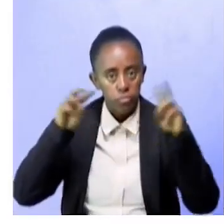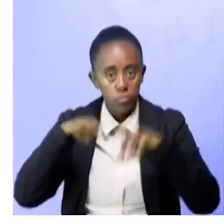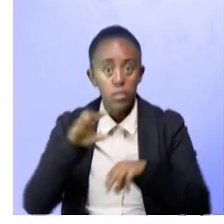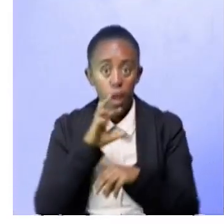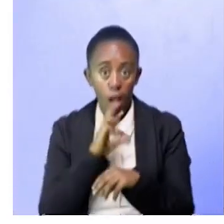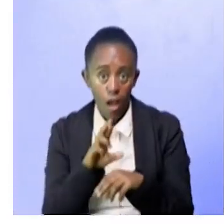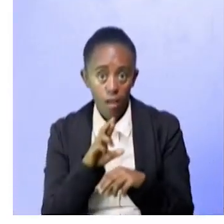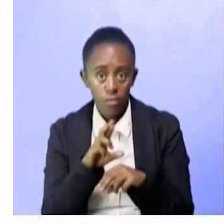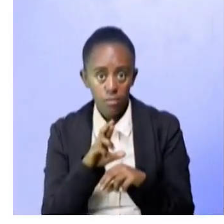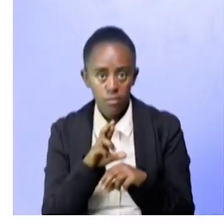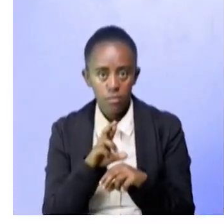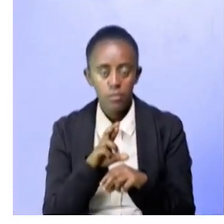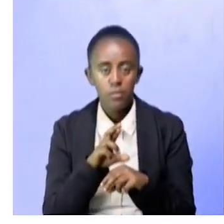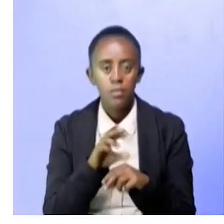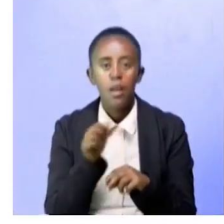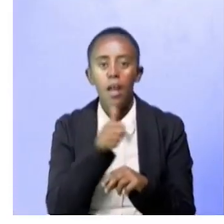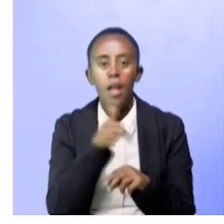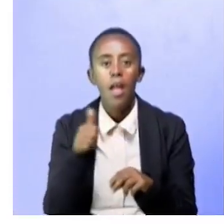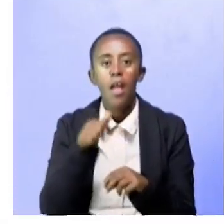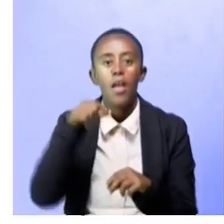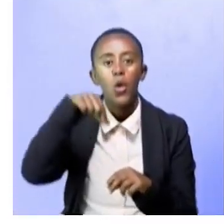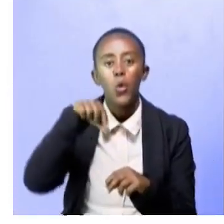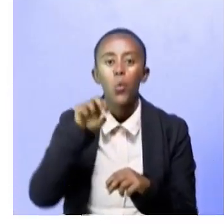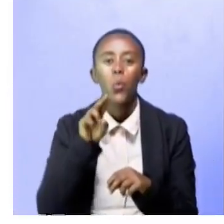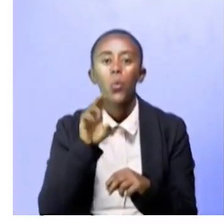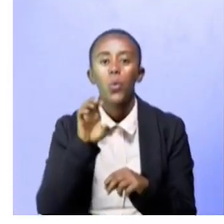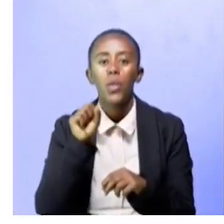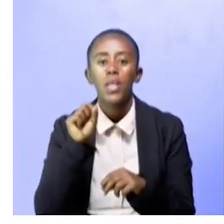are accused